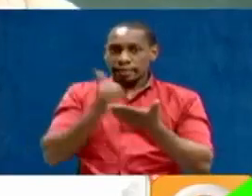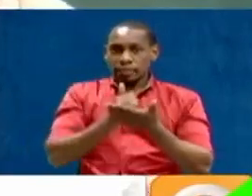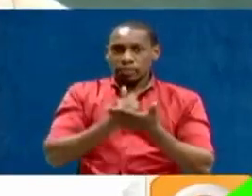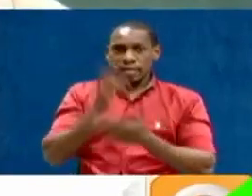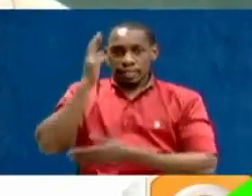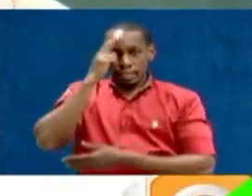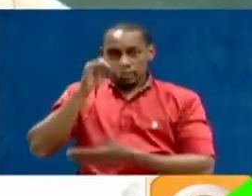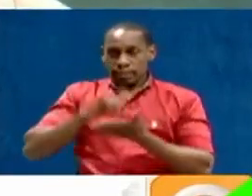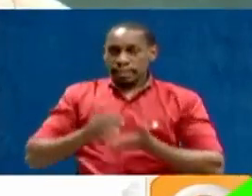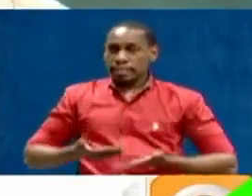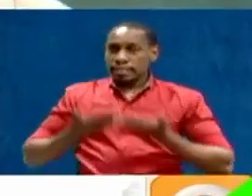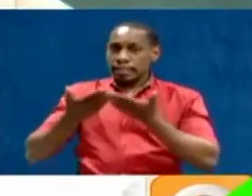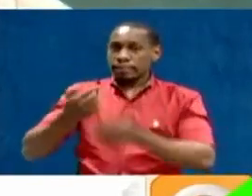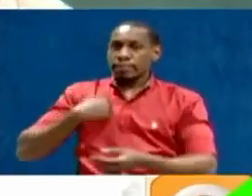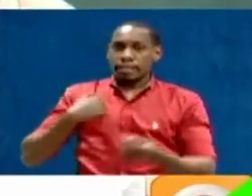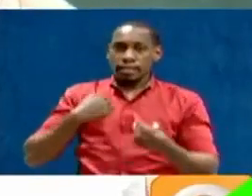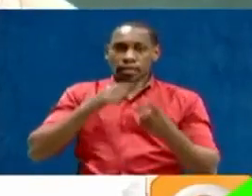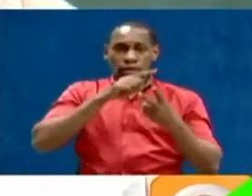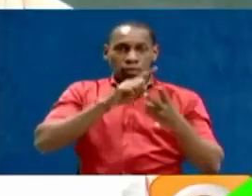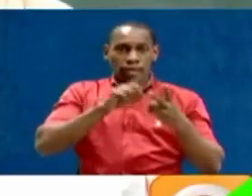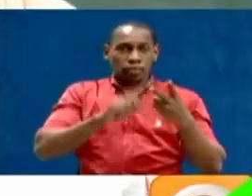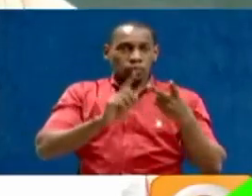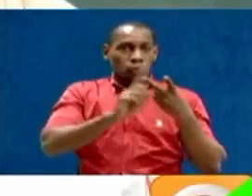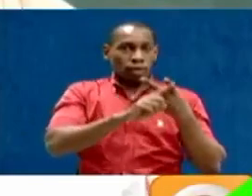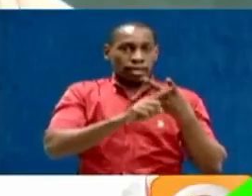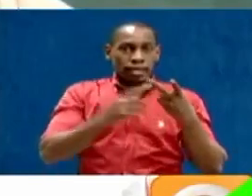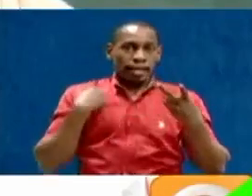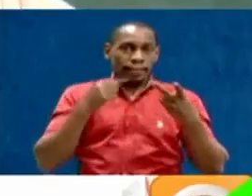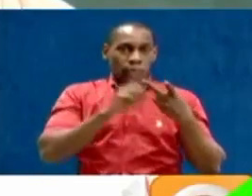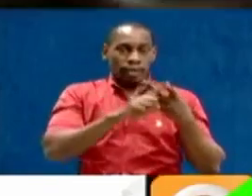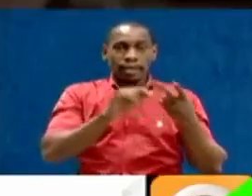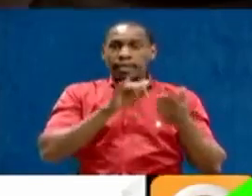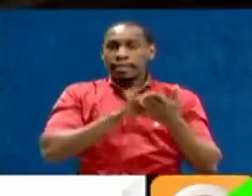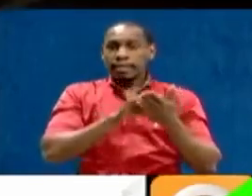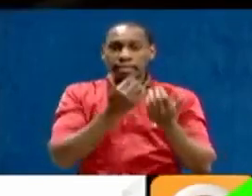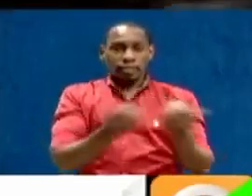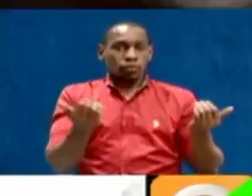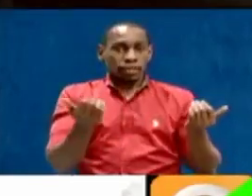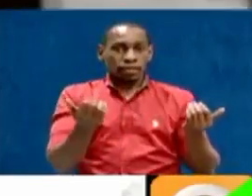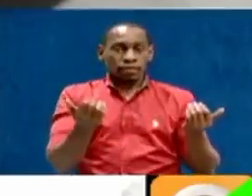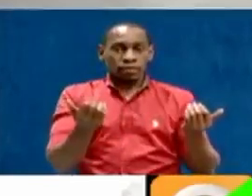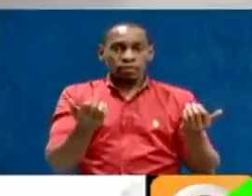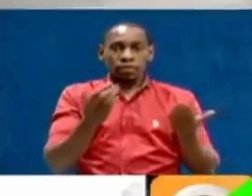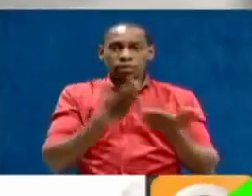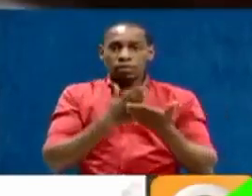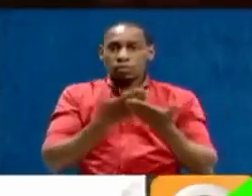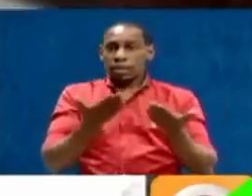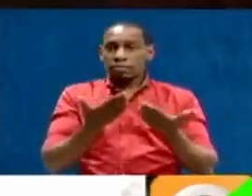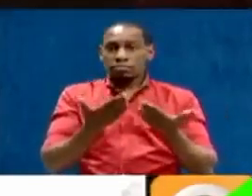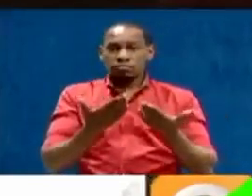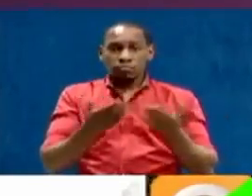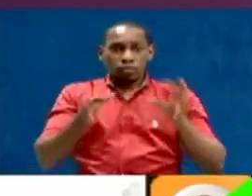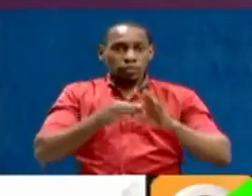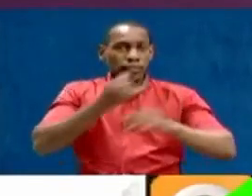And the reason they gave me is two. Number one is because the kids become very